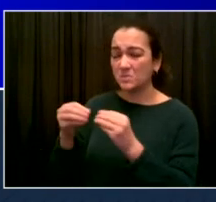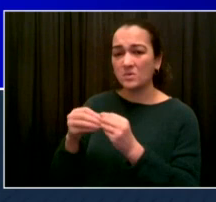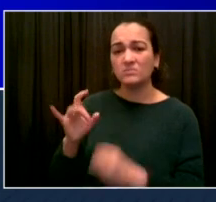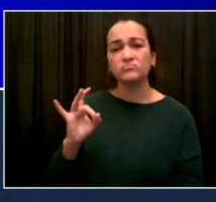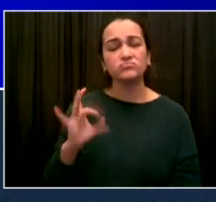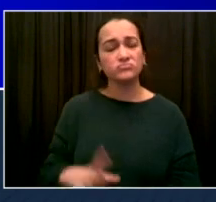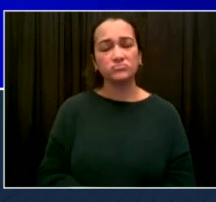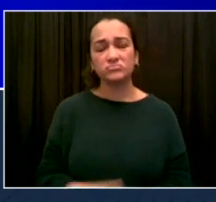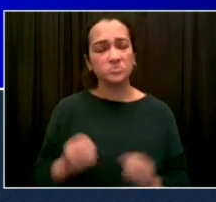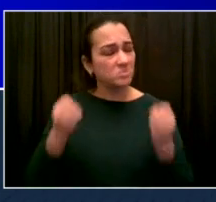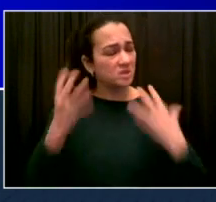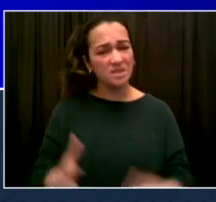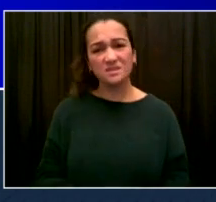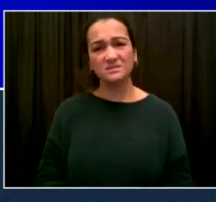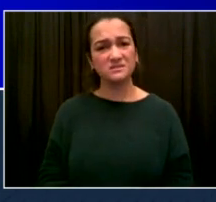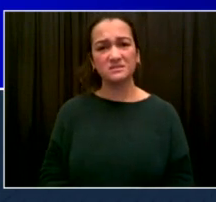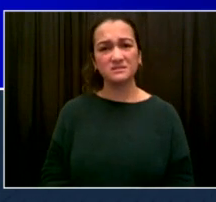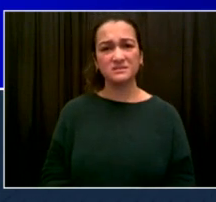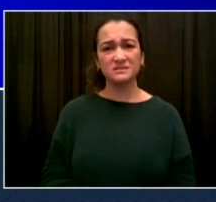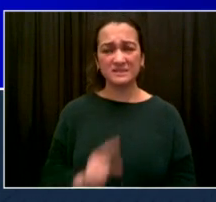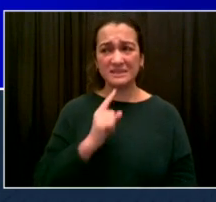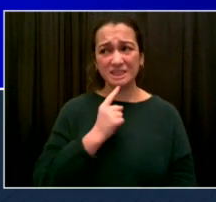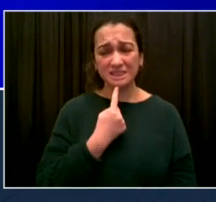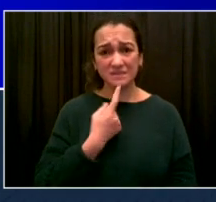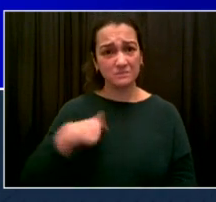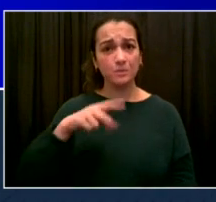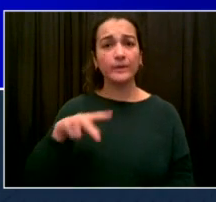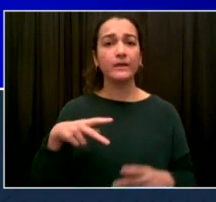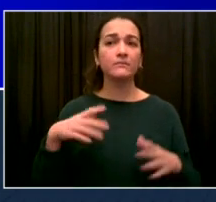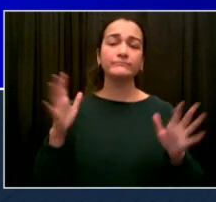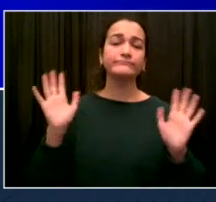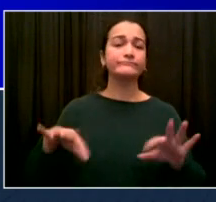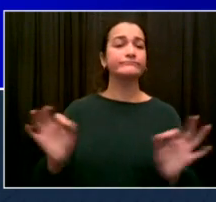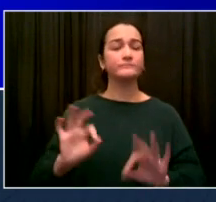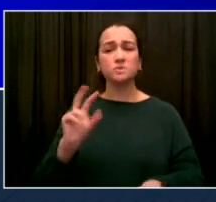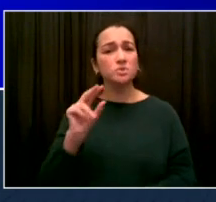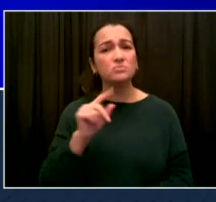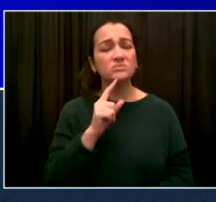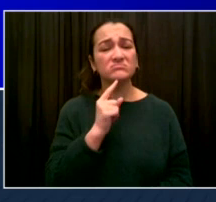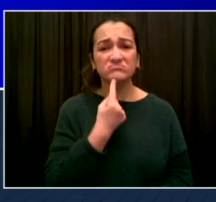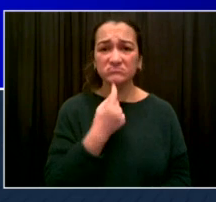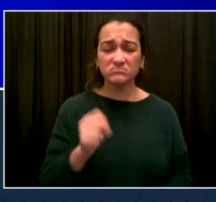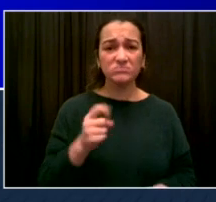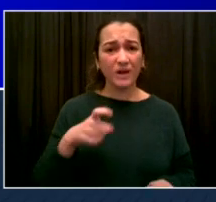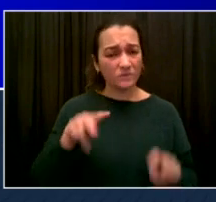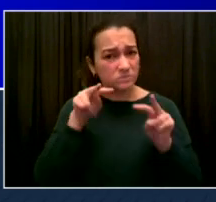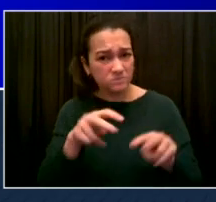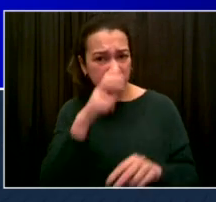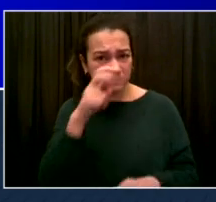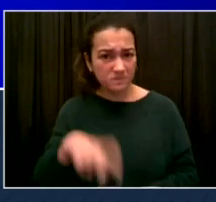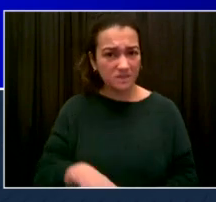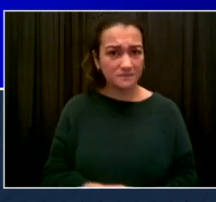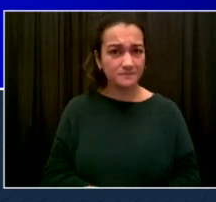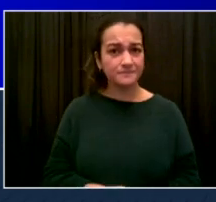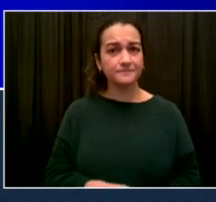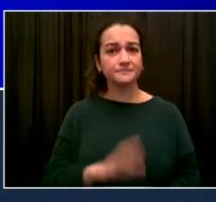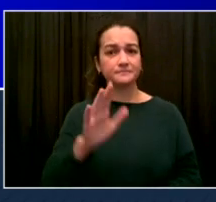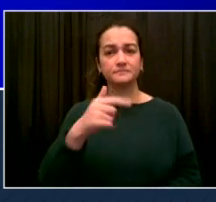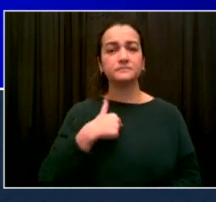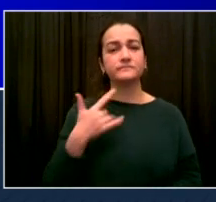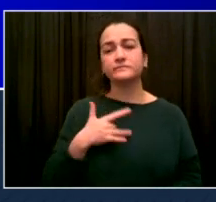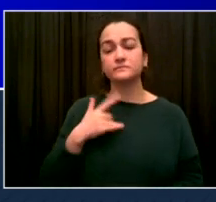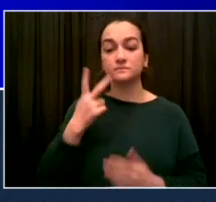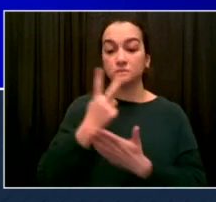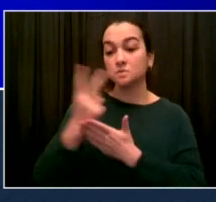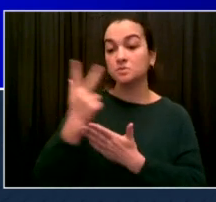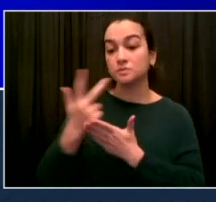very big challenge, but it looks like it'll be a very concentrated challenge for a few weeks. So far, continue to see some evidence that